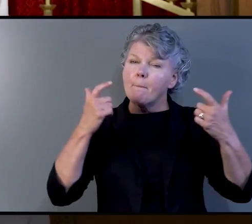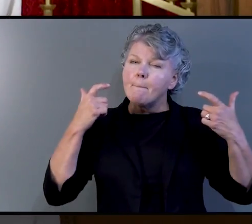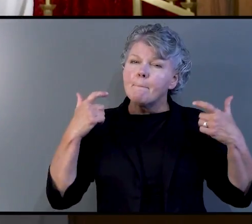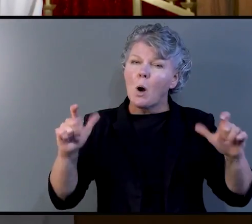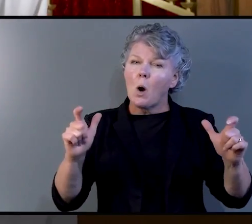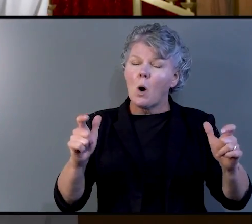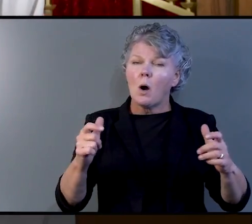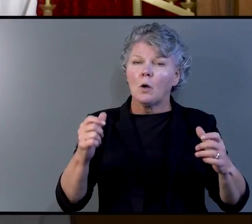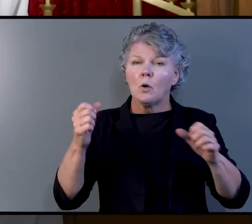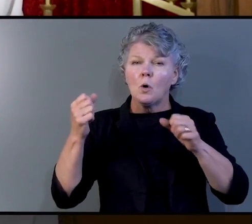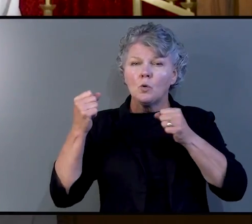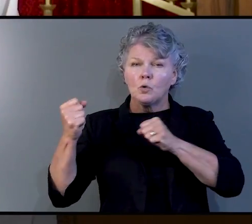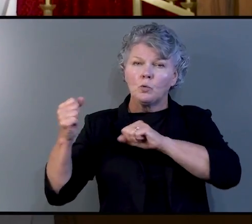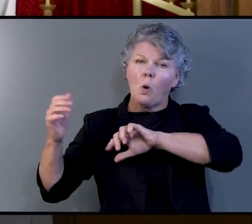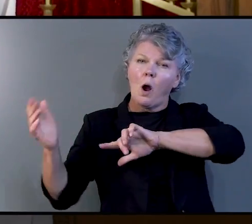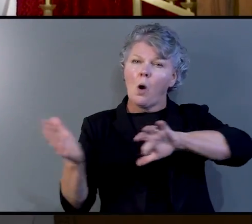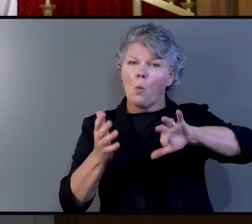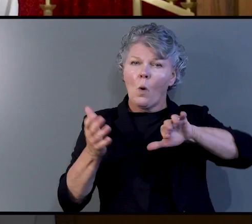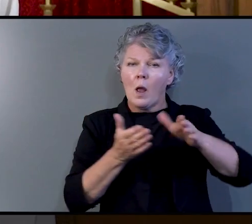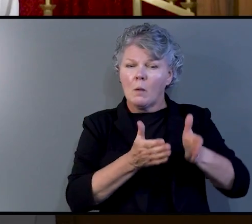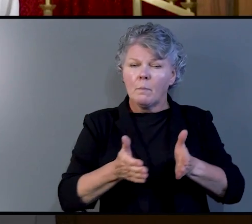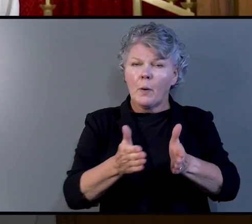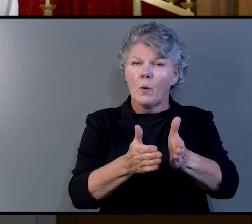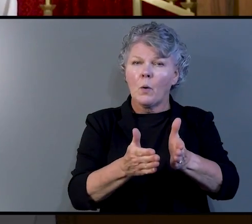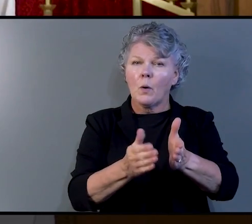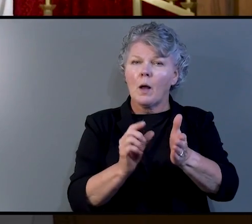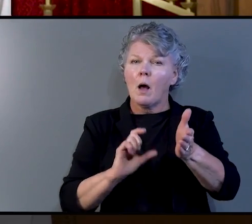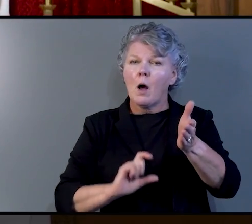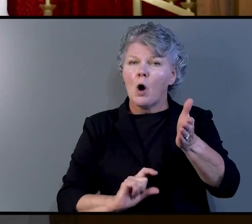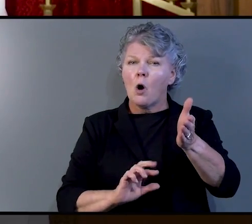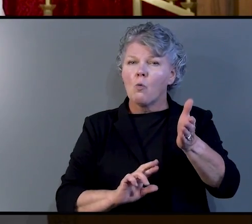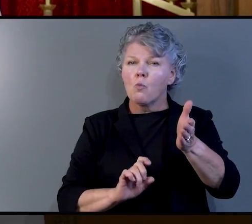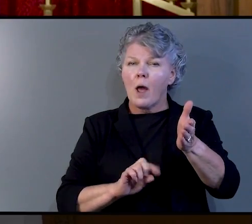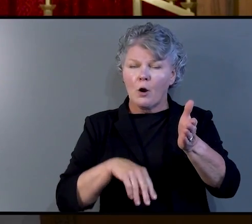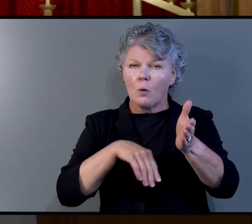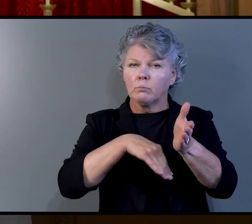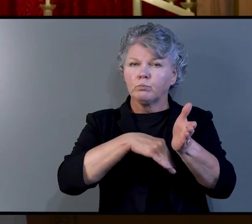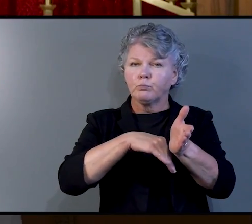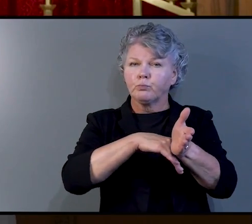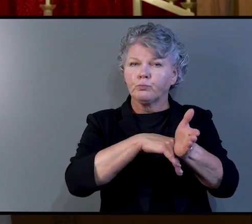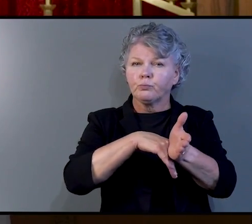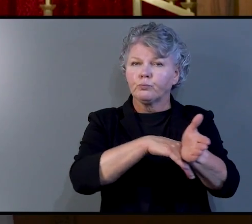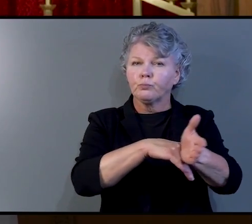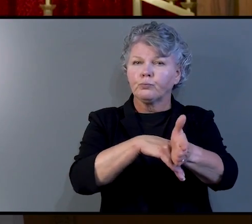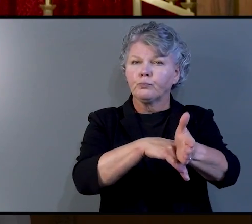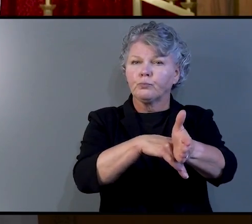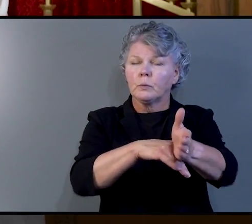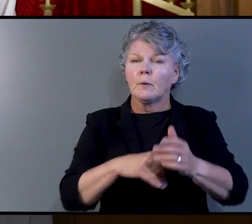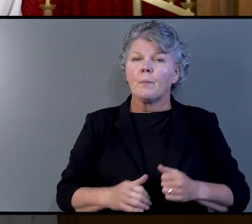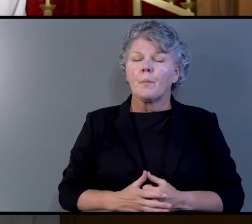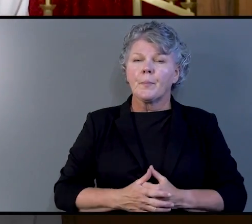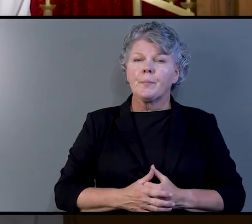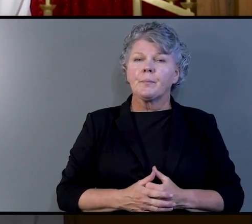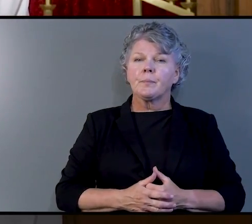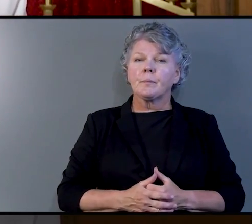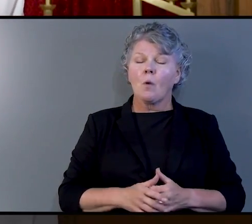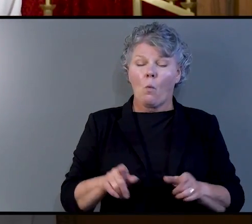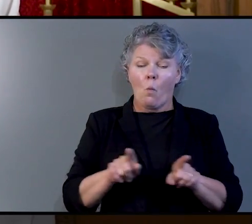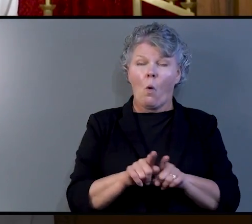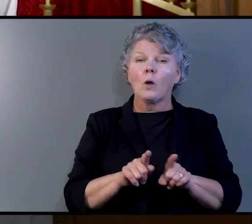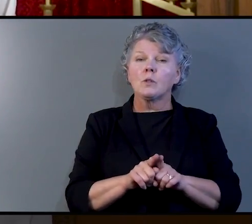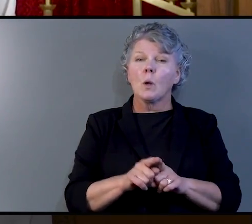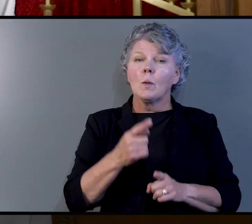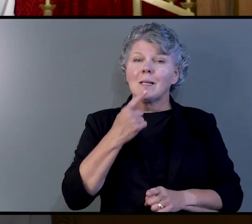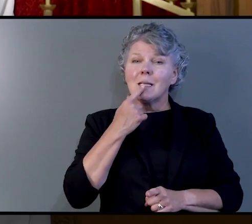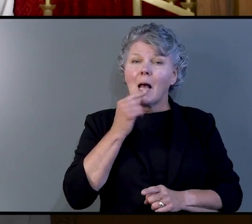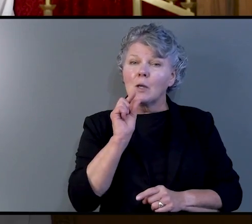and are driven by strong winds, they are guided by a very small rudder, wherever the will of the pilot directs. So also the tongue